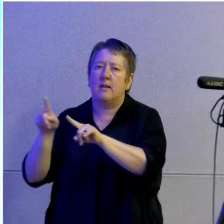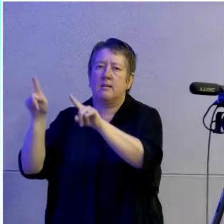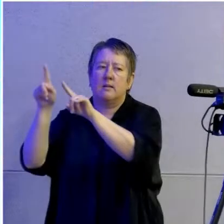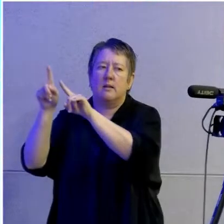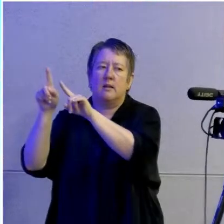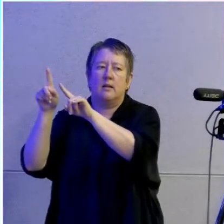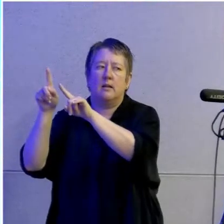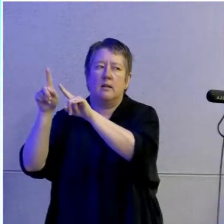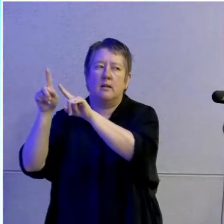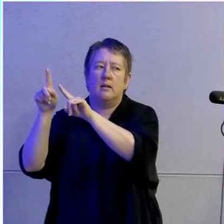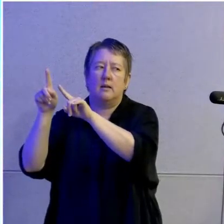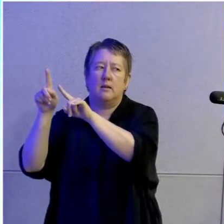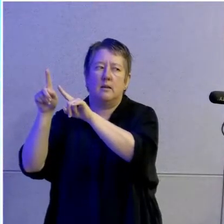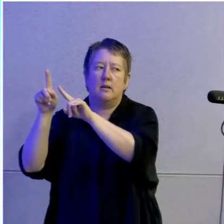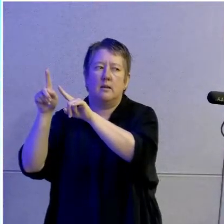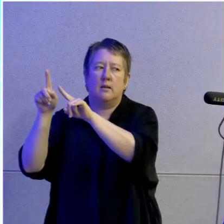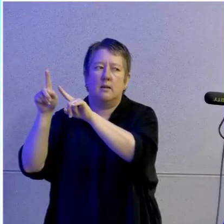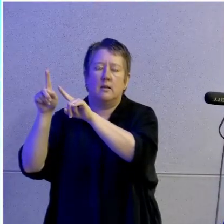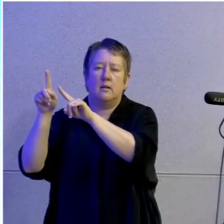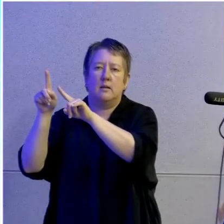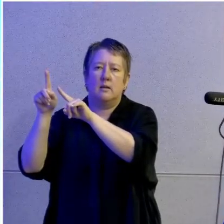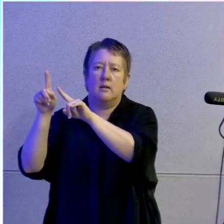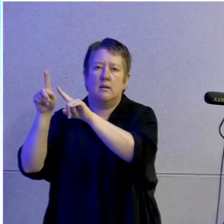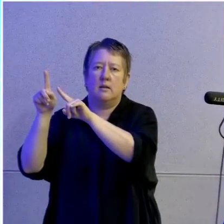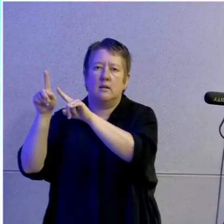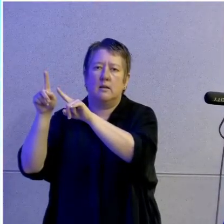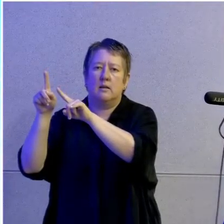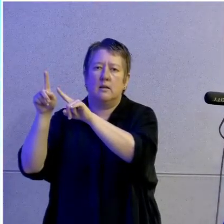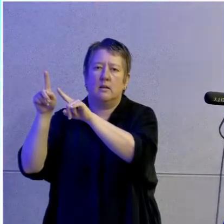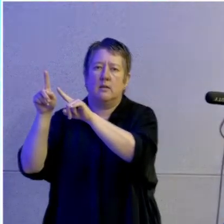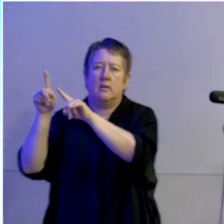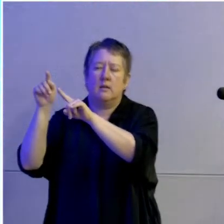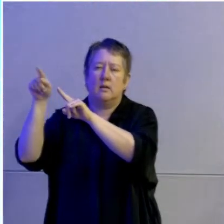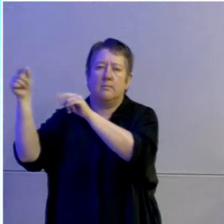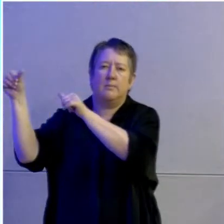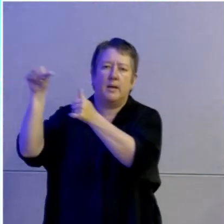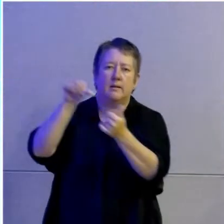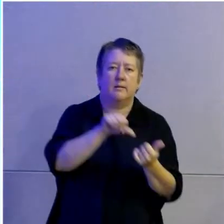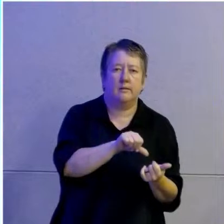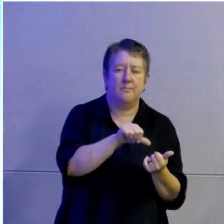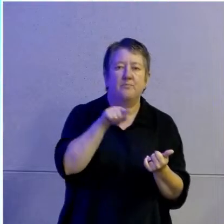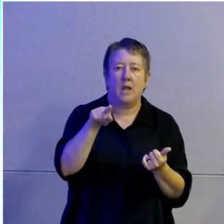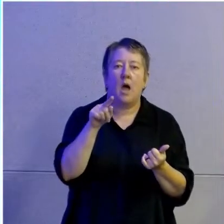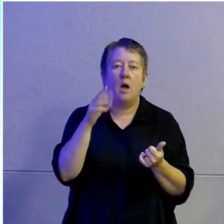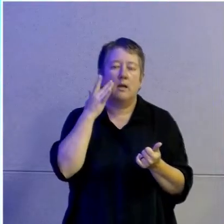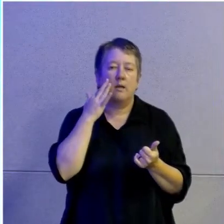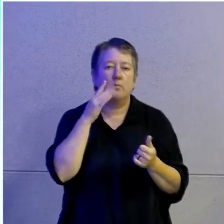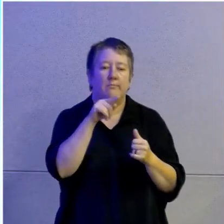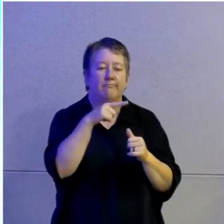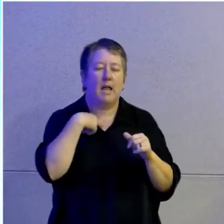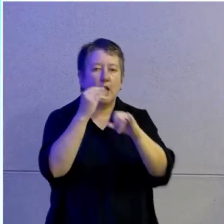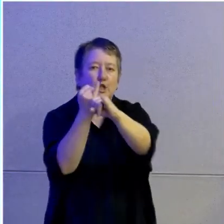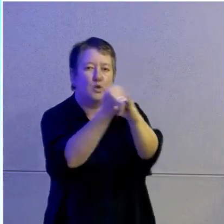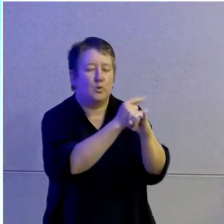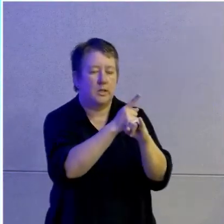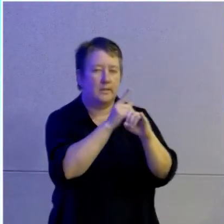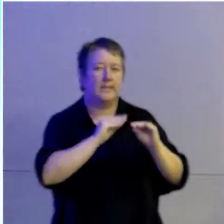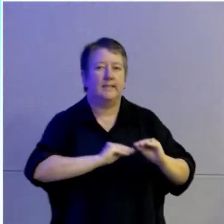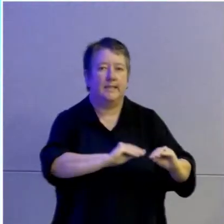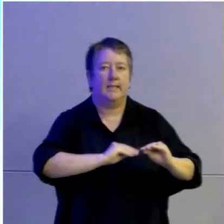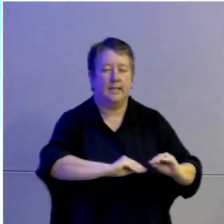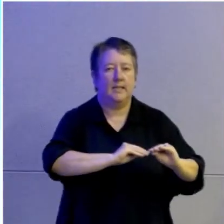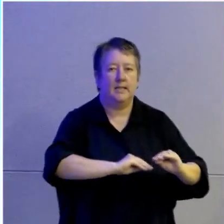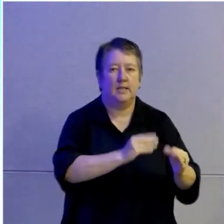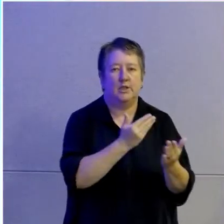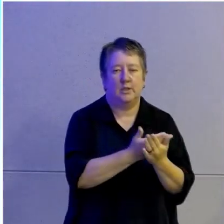Africa, including those who come back and teach in our institutions. That is very important. I'm